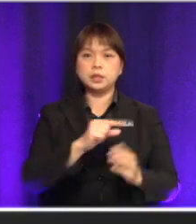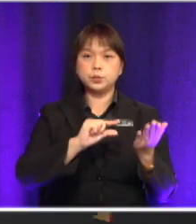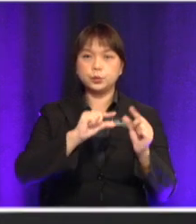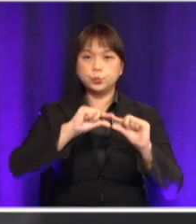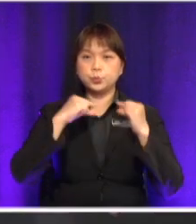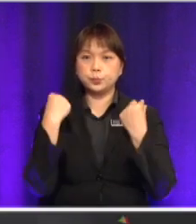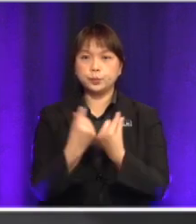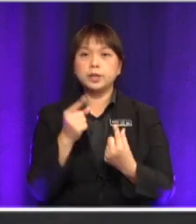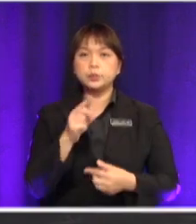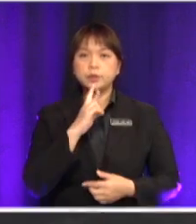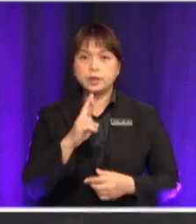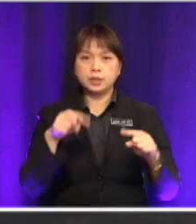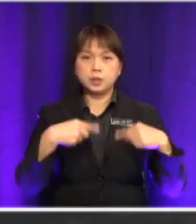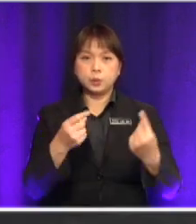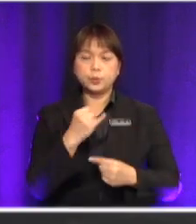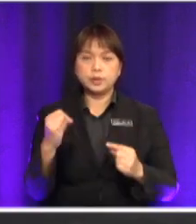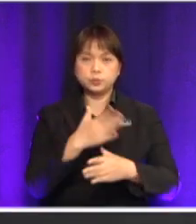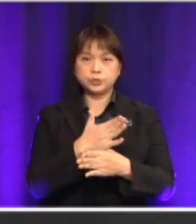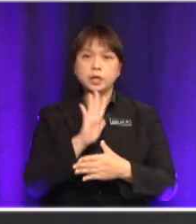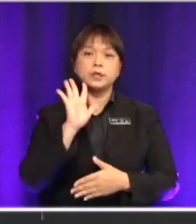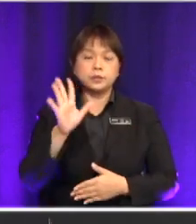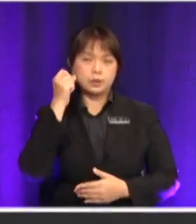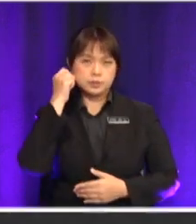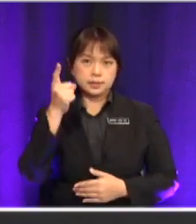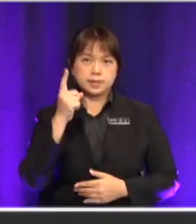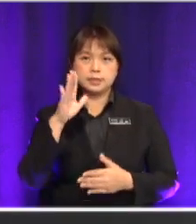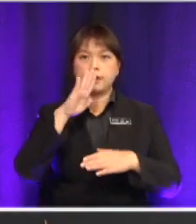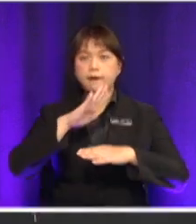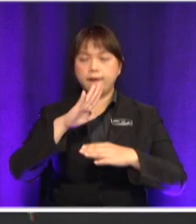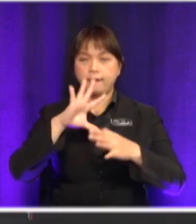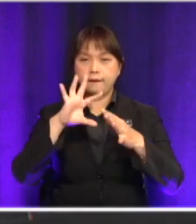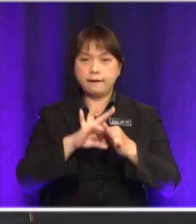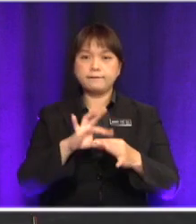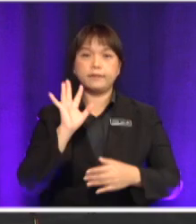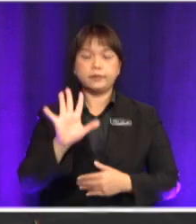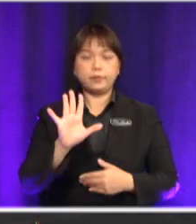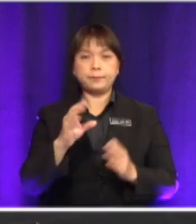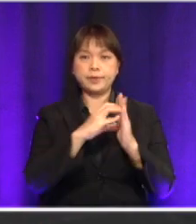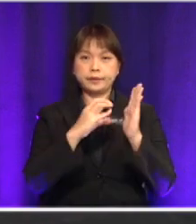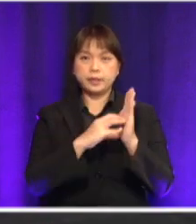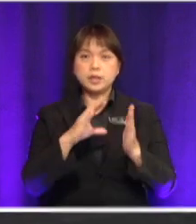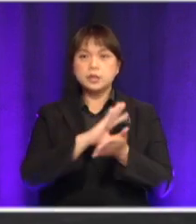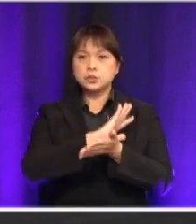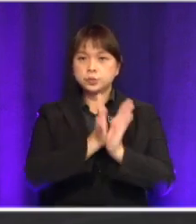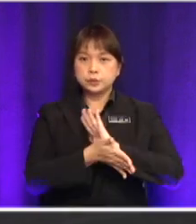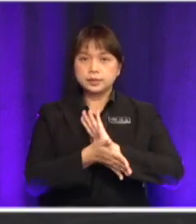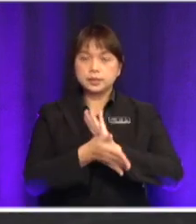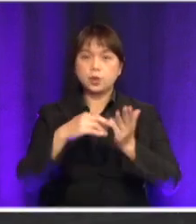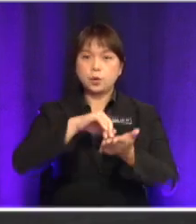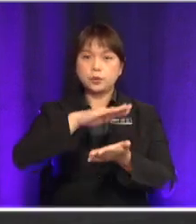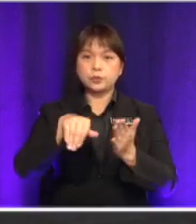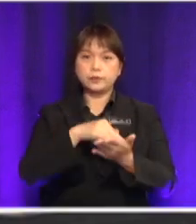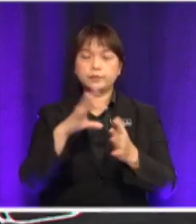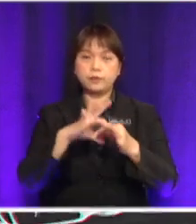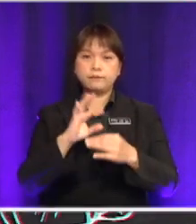to share your understanding of your particular paragraphs so that all of us